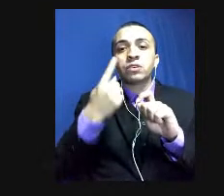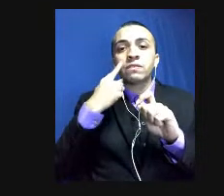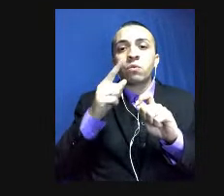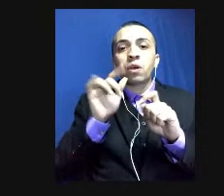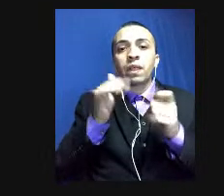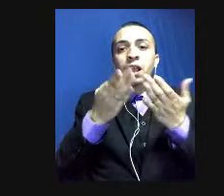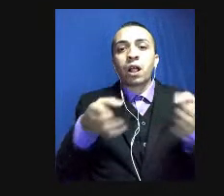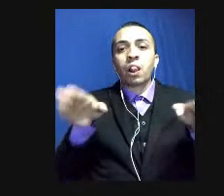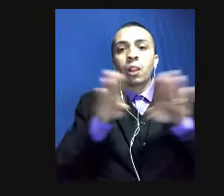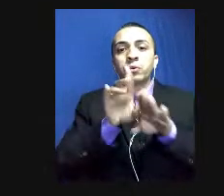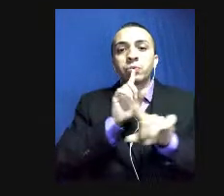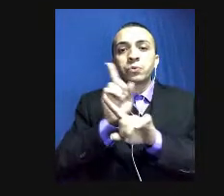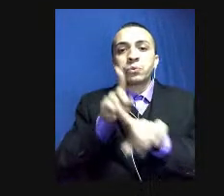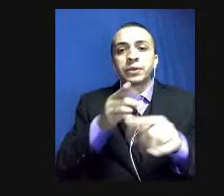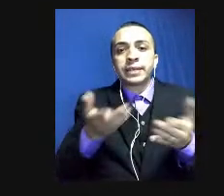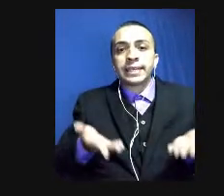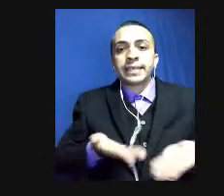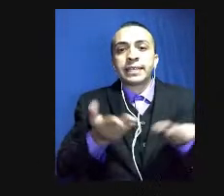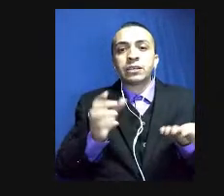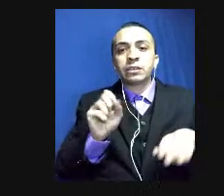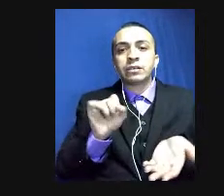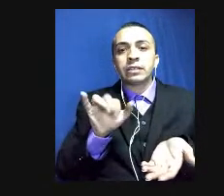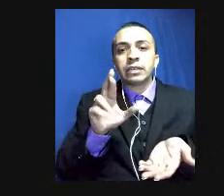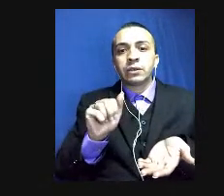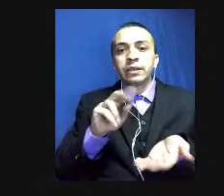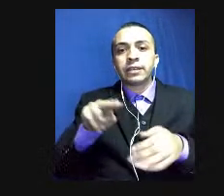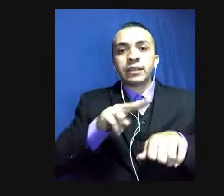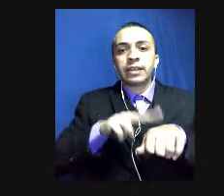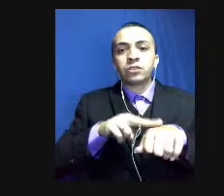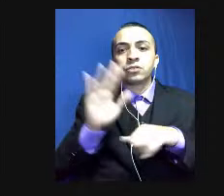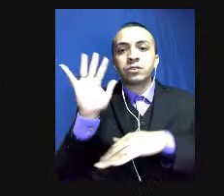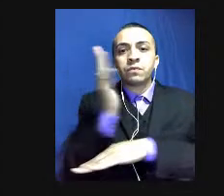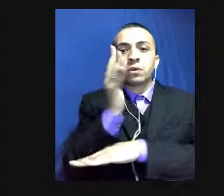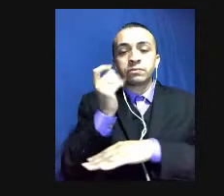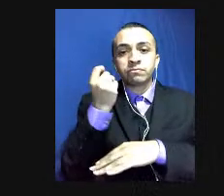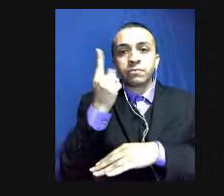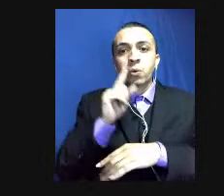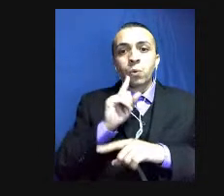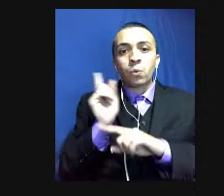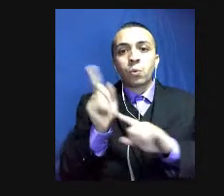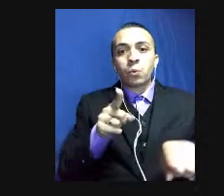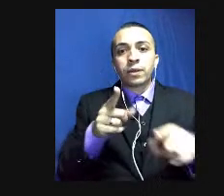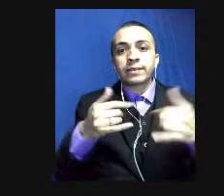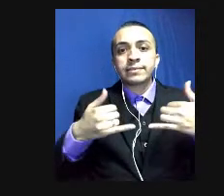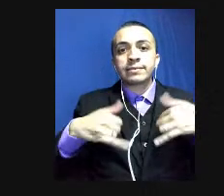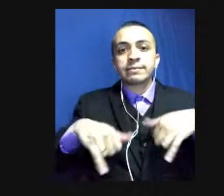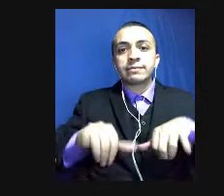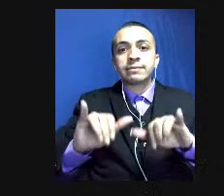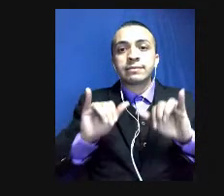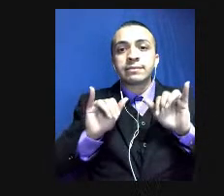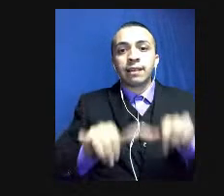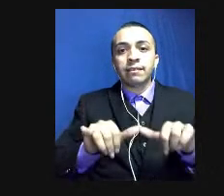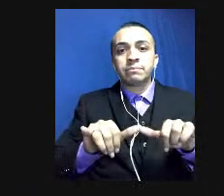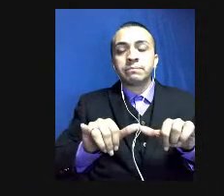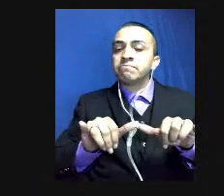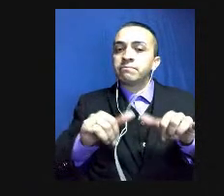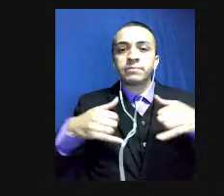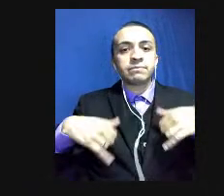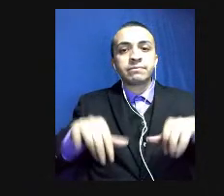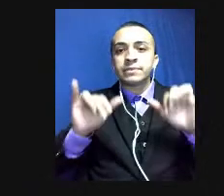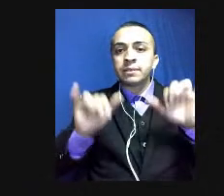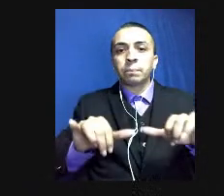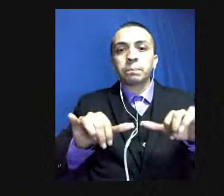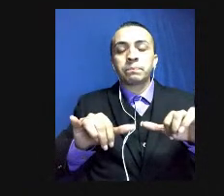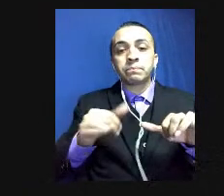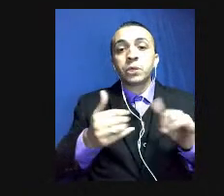order that we have here on Sierra National Forest. That forest order still remains the same. The new